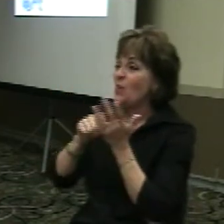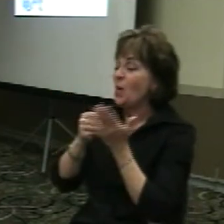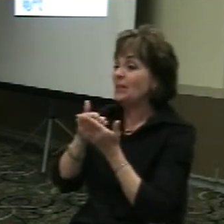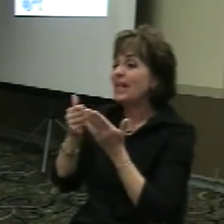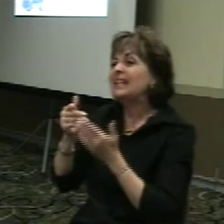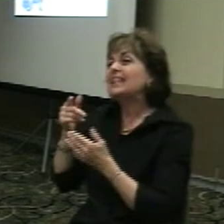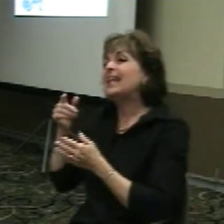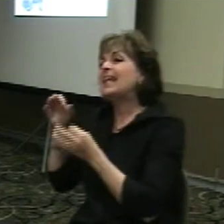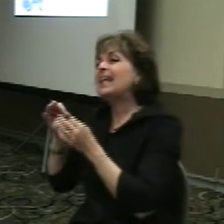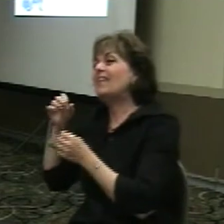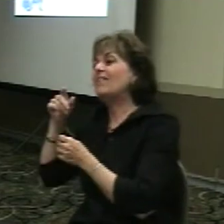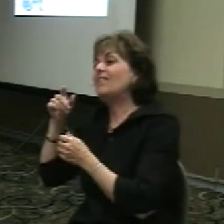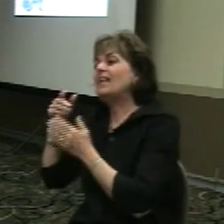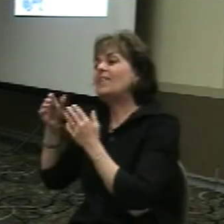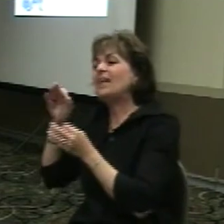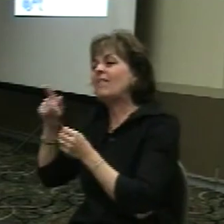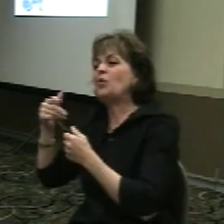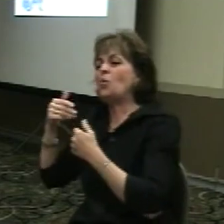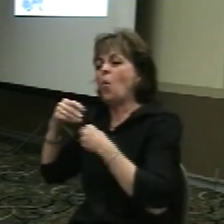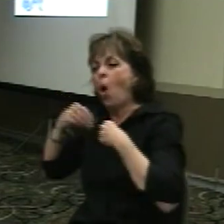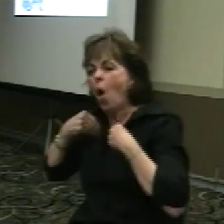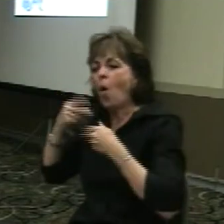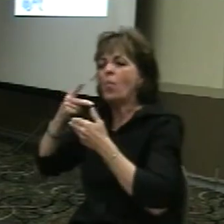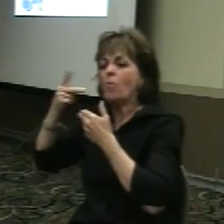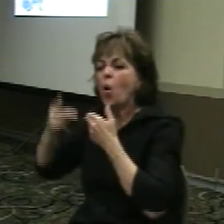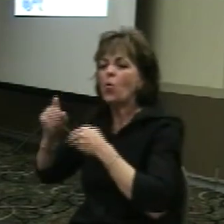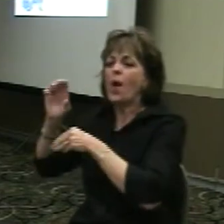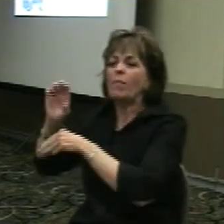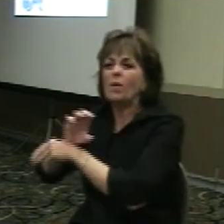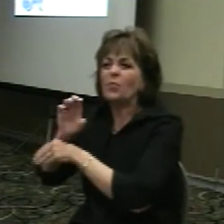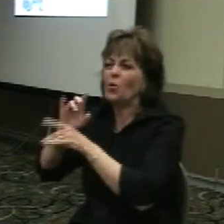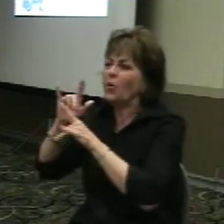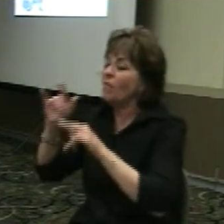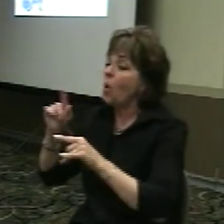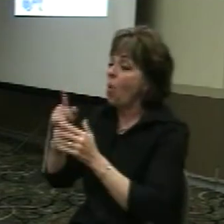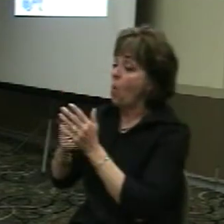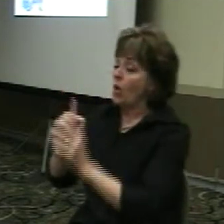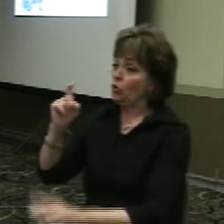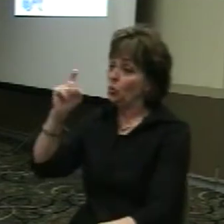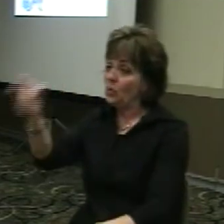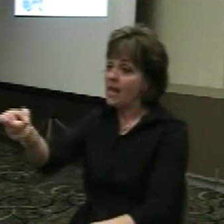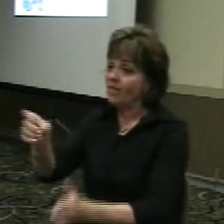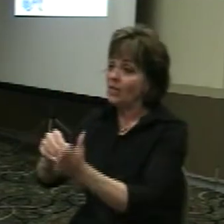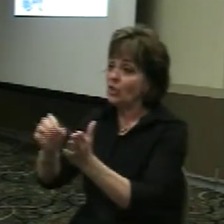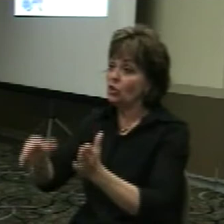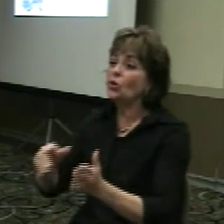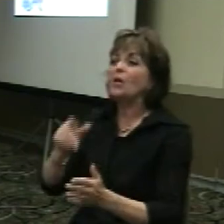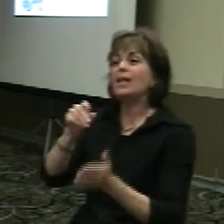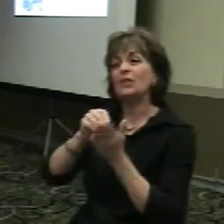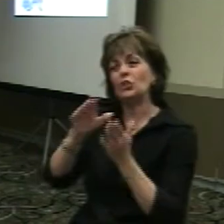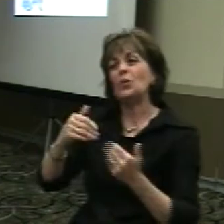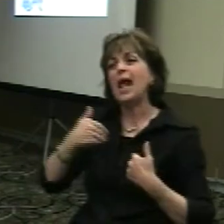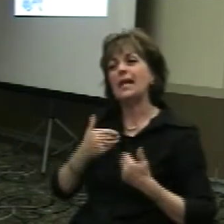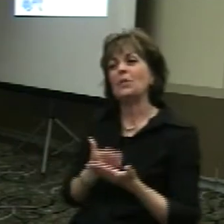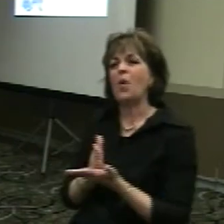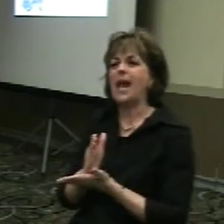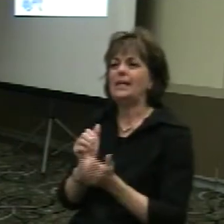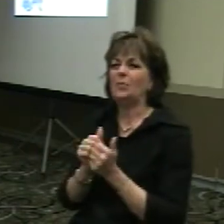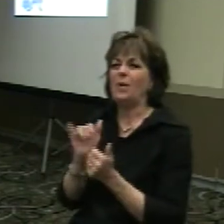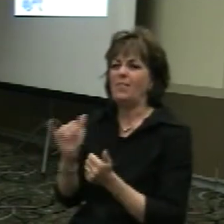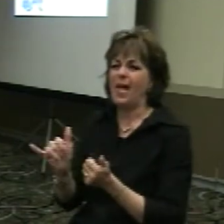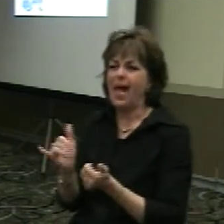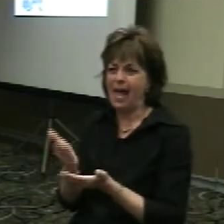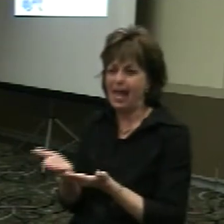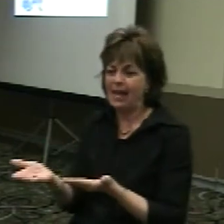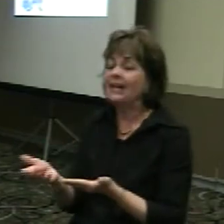things. Even if you own the programs, the computers, everything else, once you give it to the student has some rights with that material.